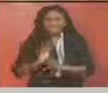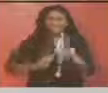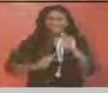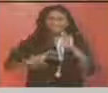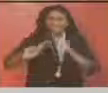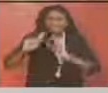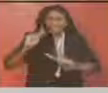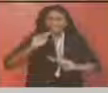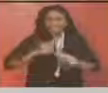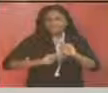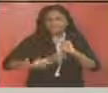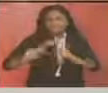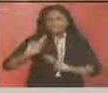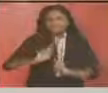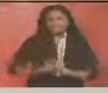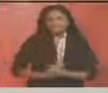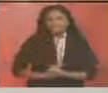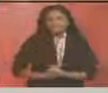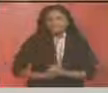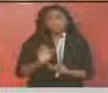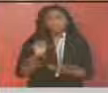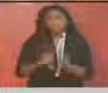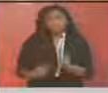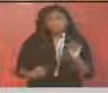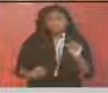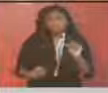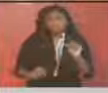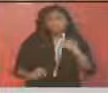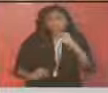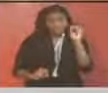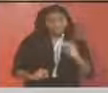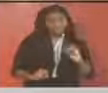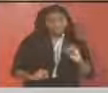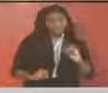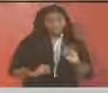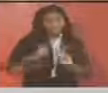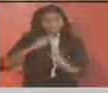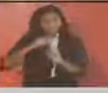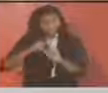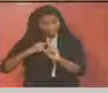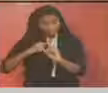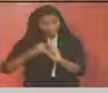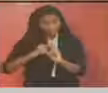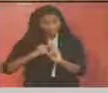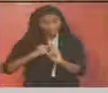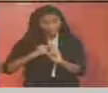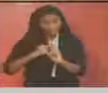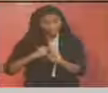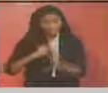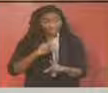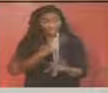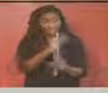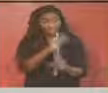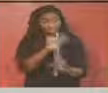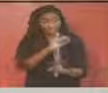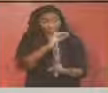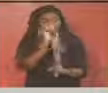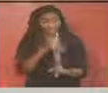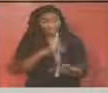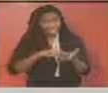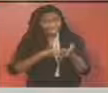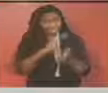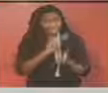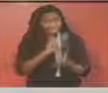outside of the initial 20%. So 20% is 240,000